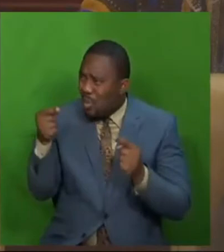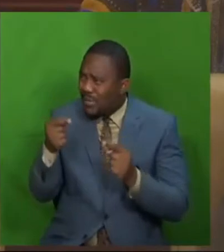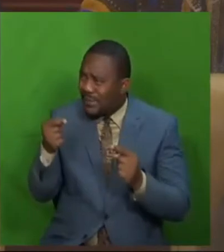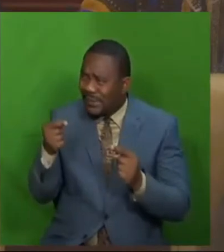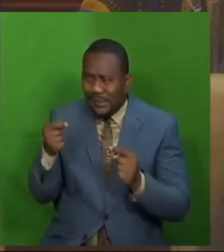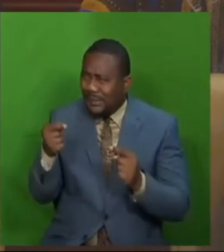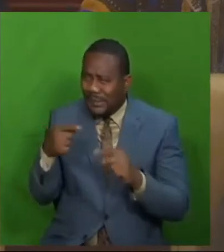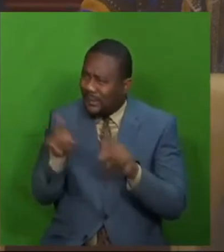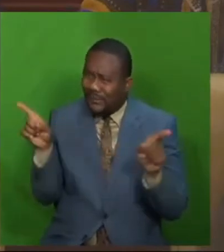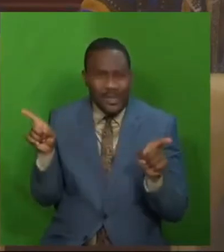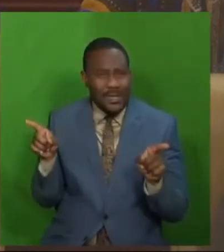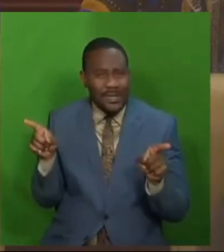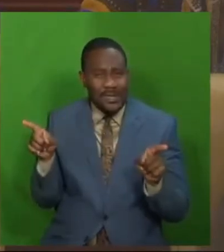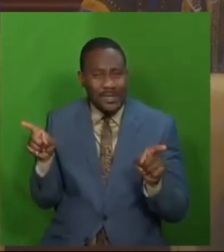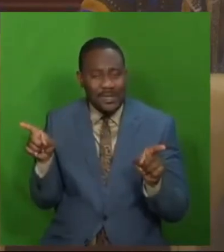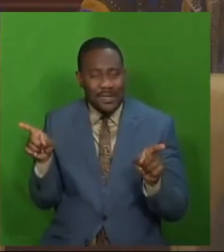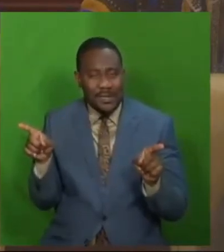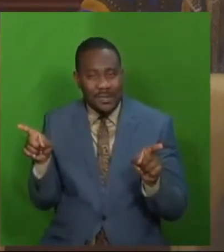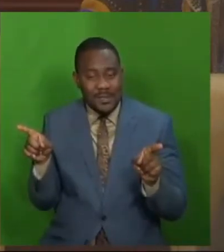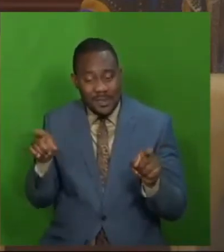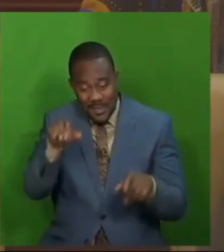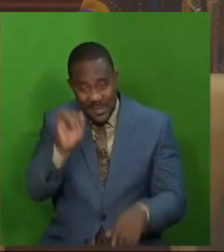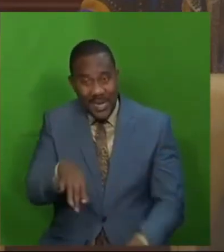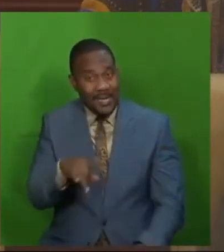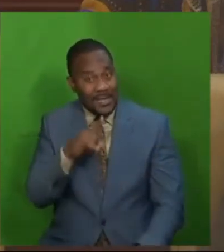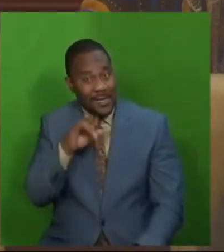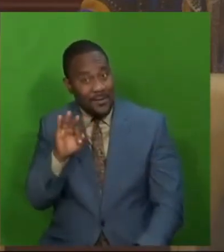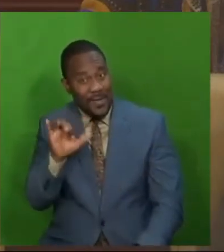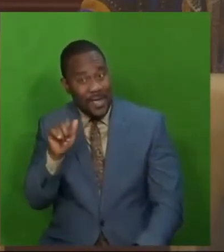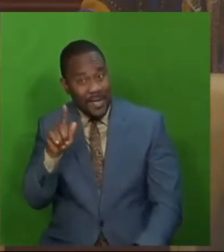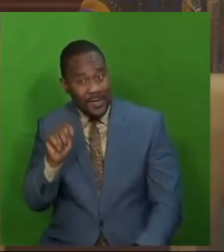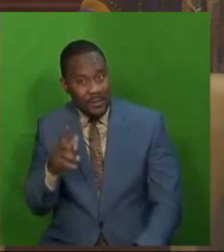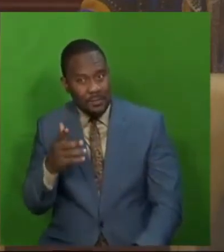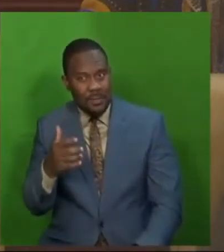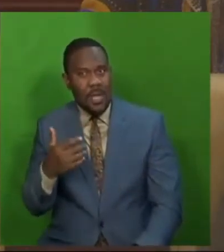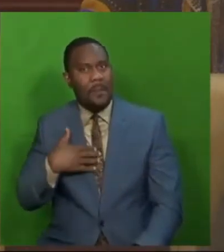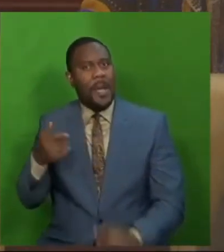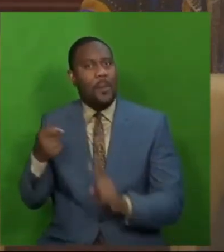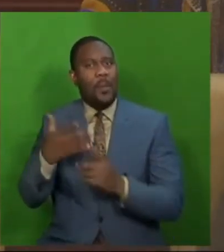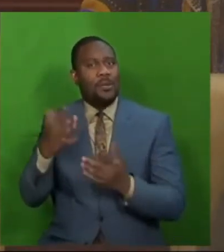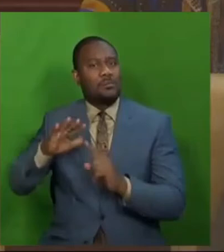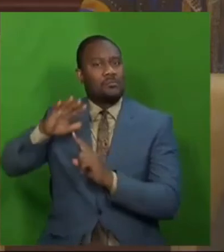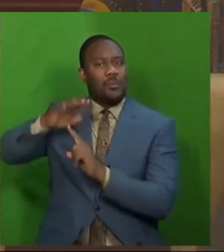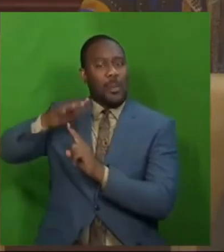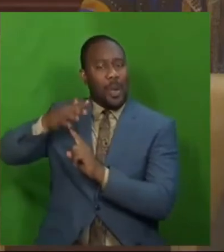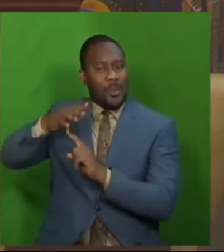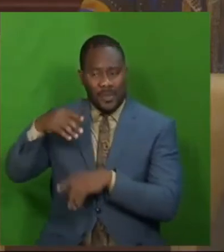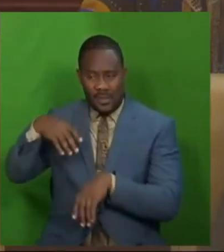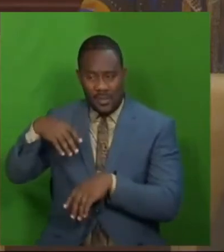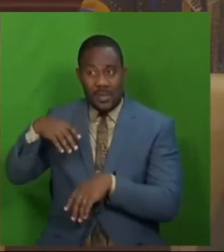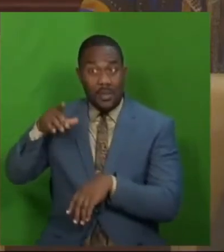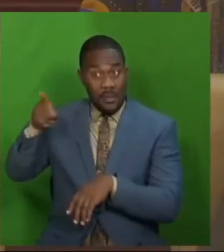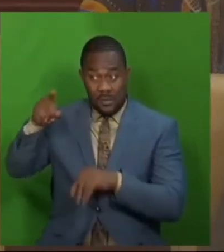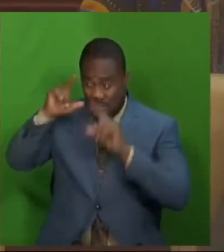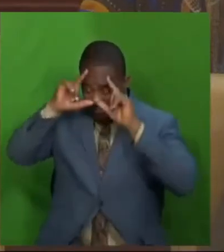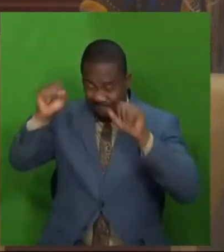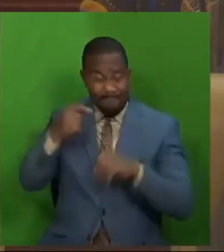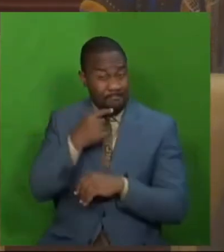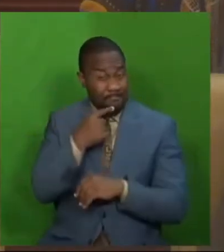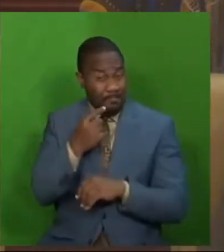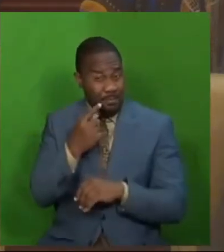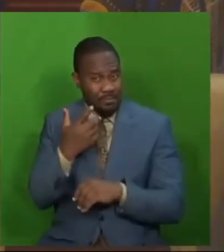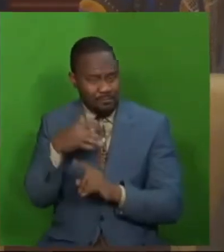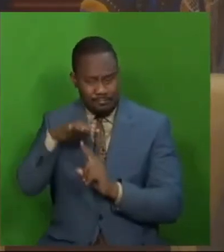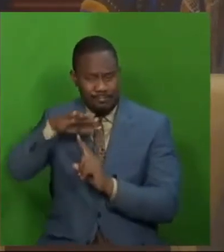fact. Mr. Speaker, I was talking about the purchase of helicopters. The President did mention, as one of the